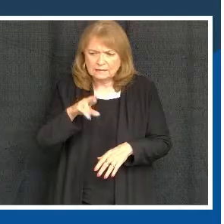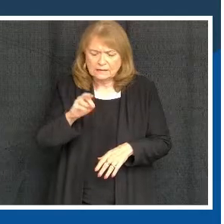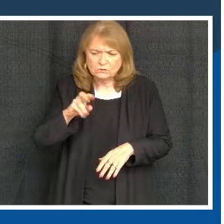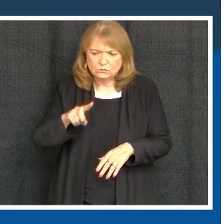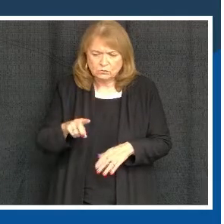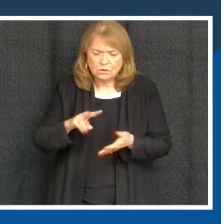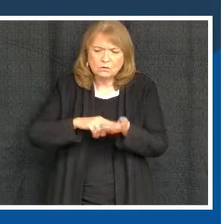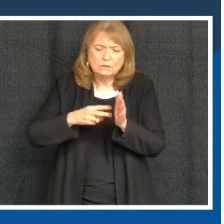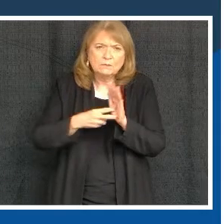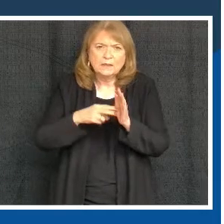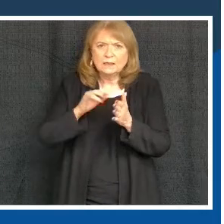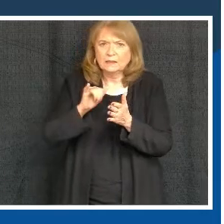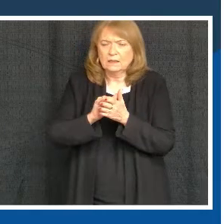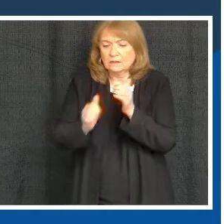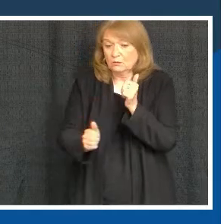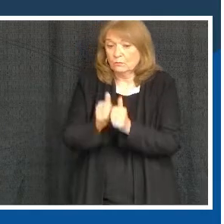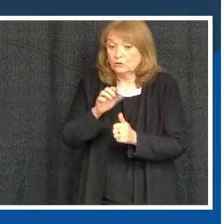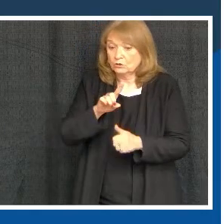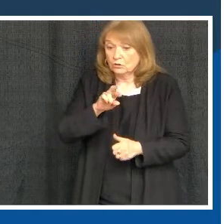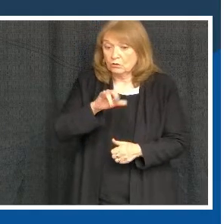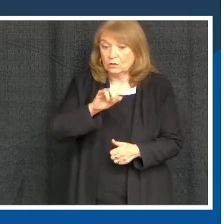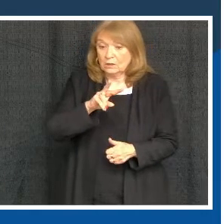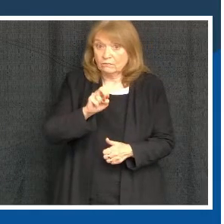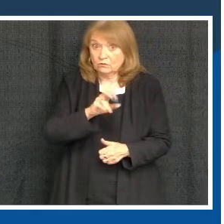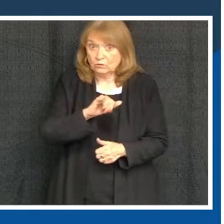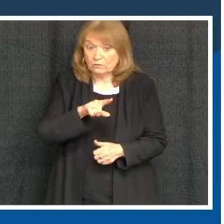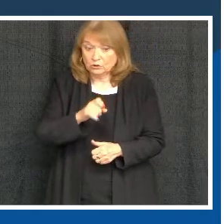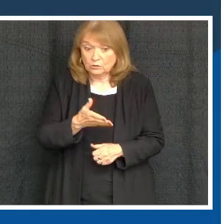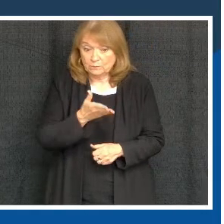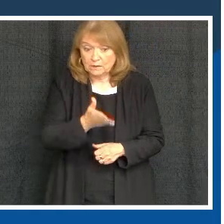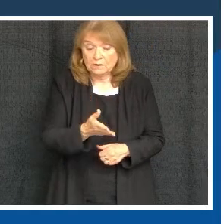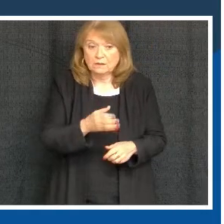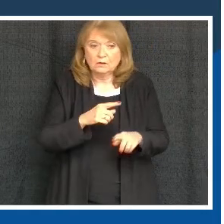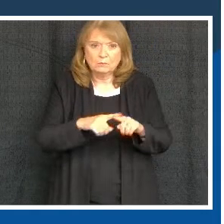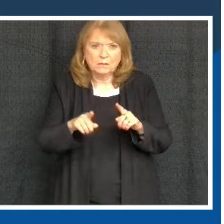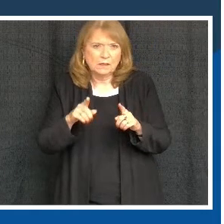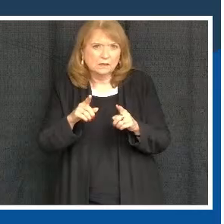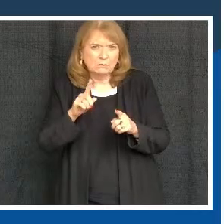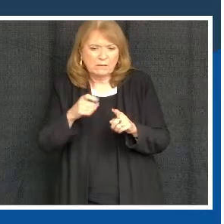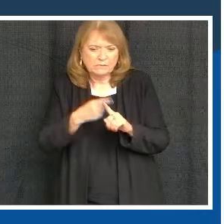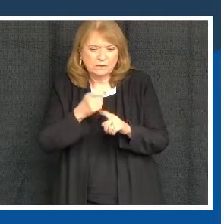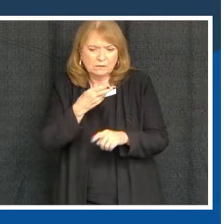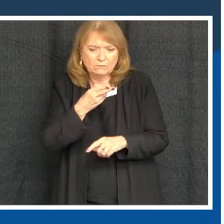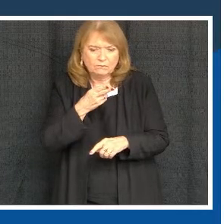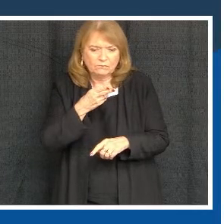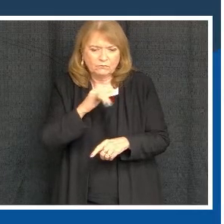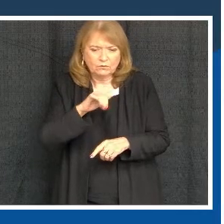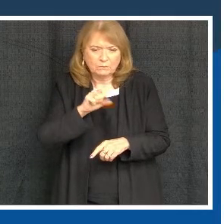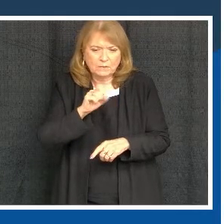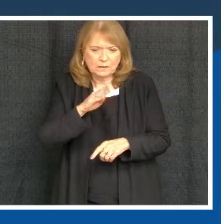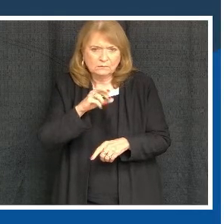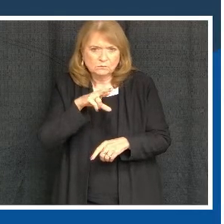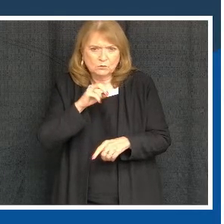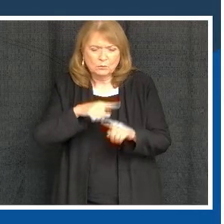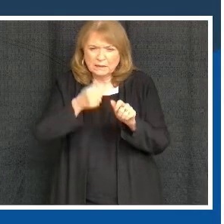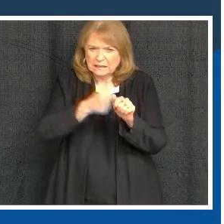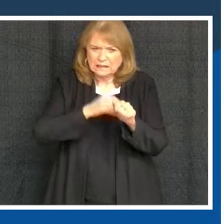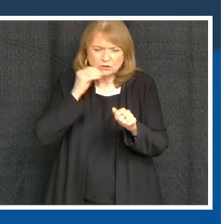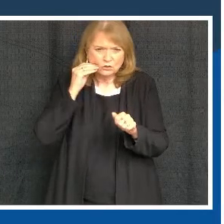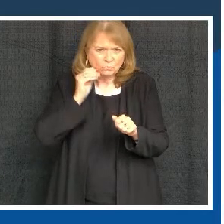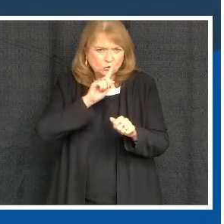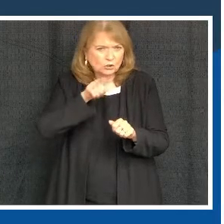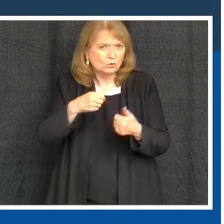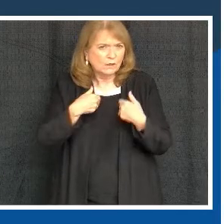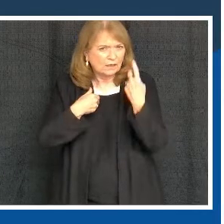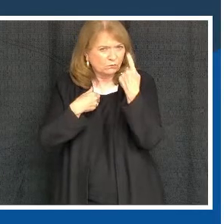of the driveways would be there. If they wanted to access Hillsborough, they could likely go to the Access Appeals Board for one driveway, but each home should only have one driveway